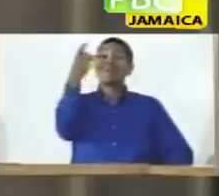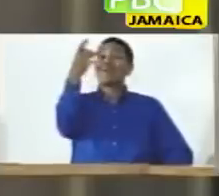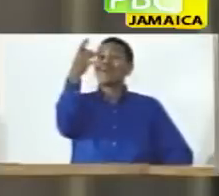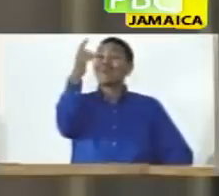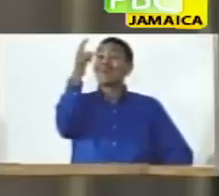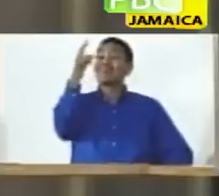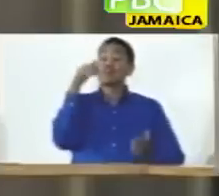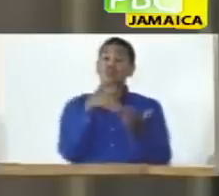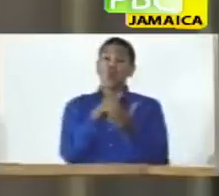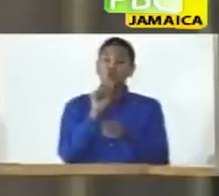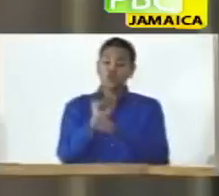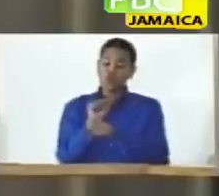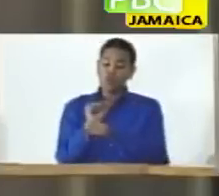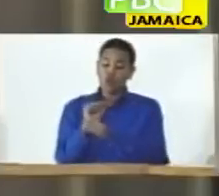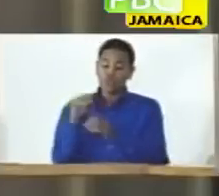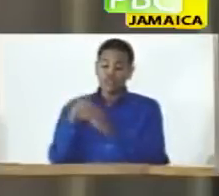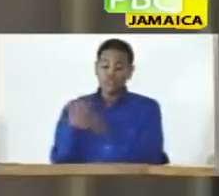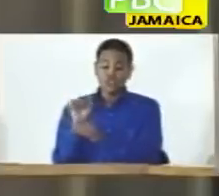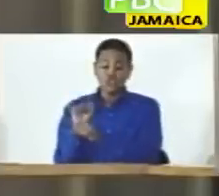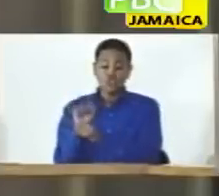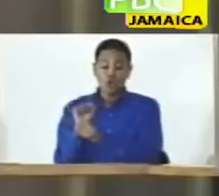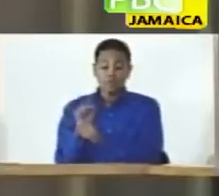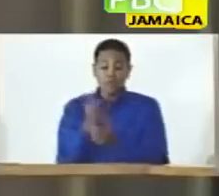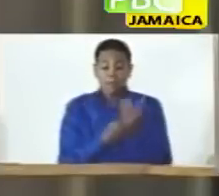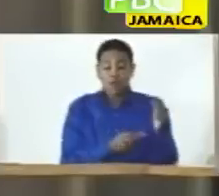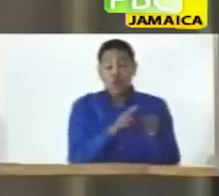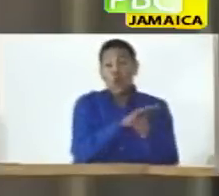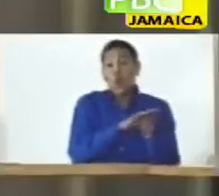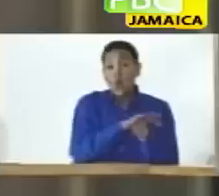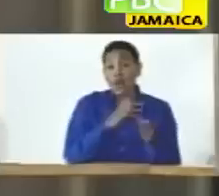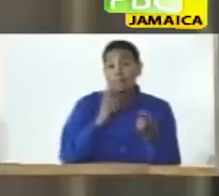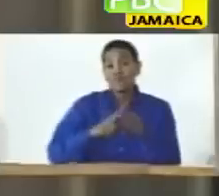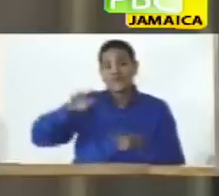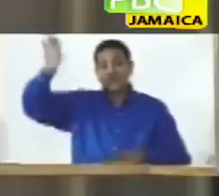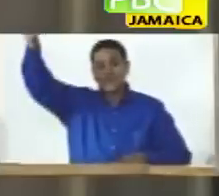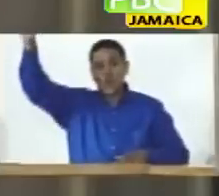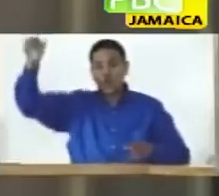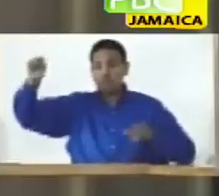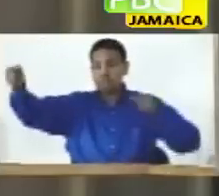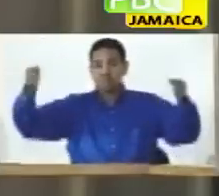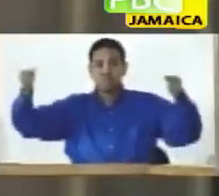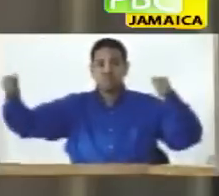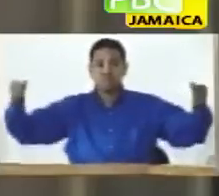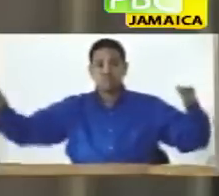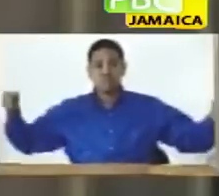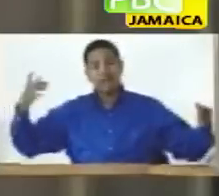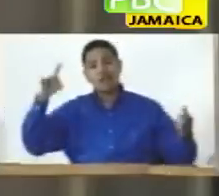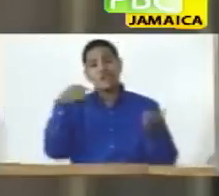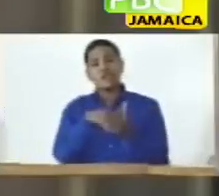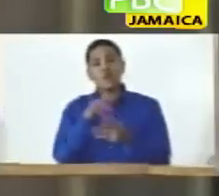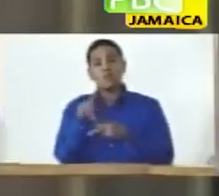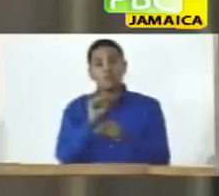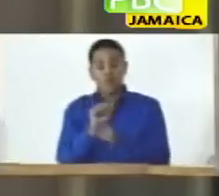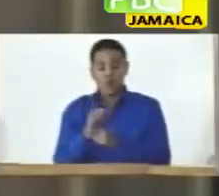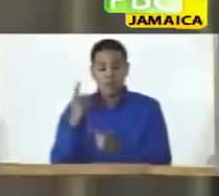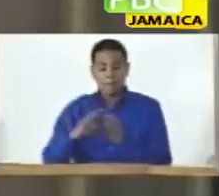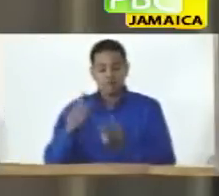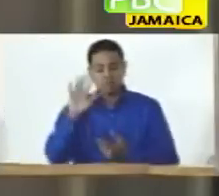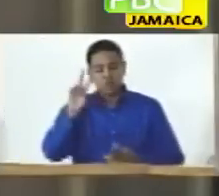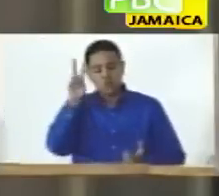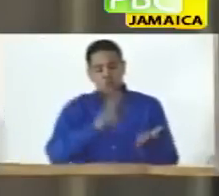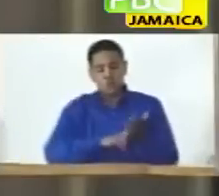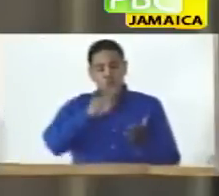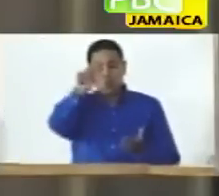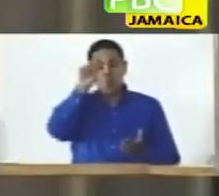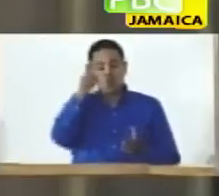over 18,000 workers in jobs, both locally and overseas, while approximately 2,100